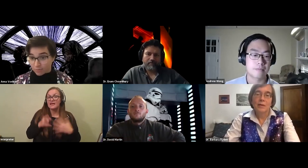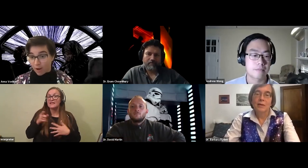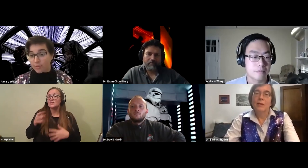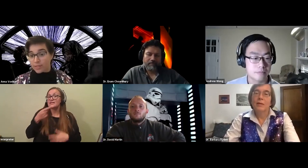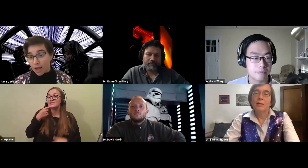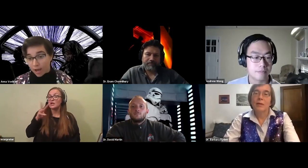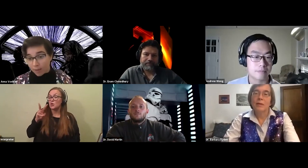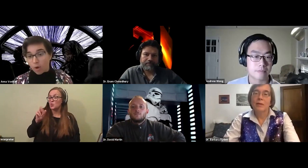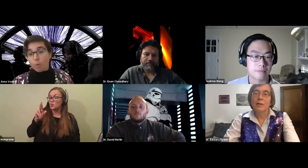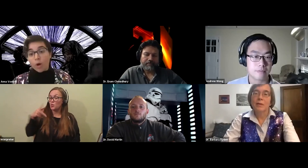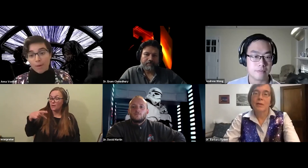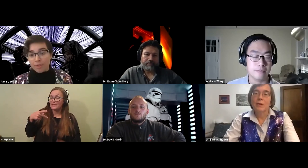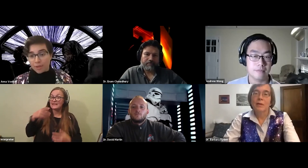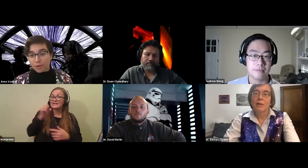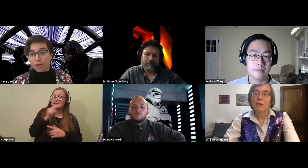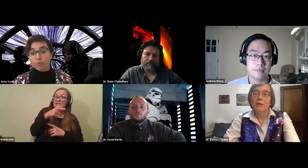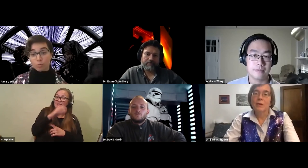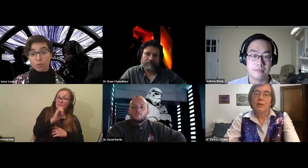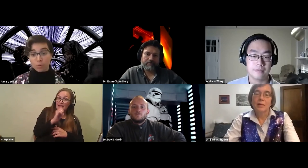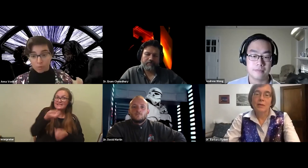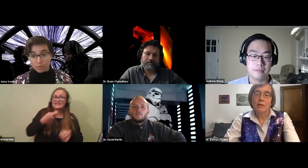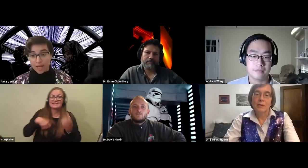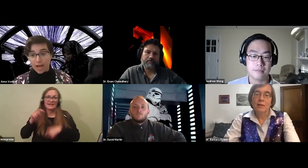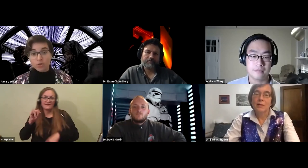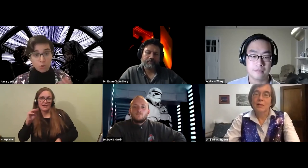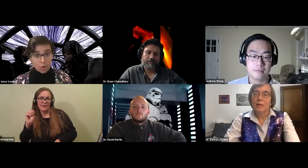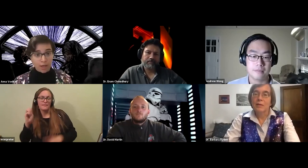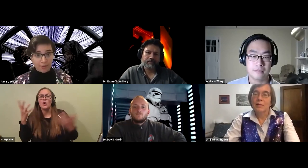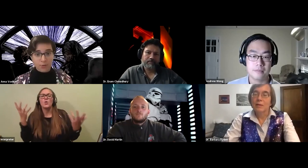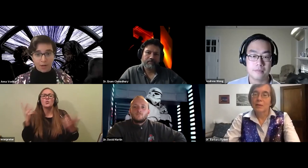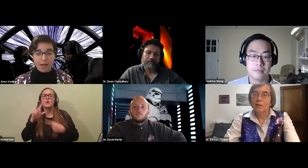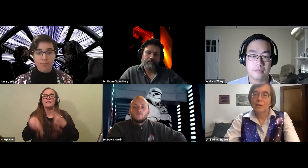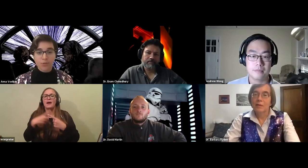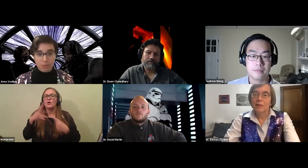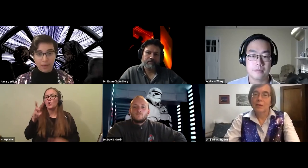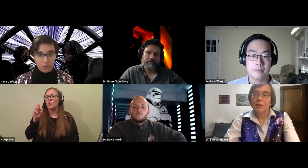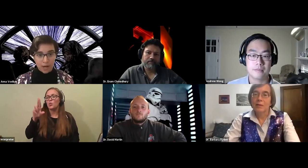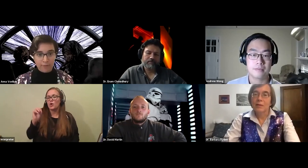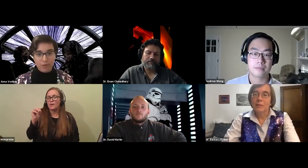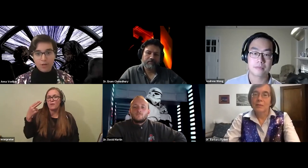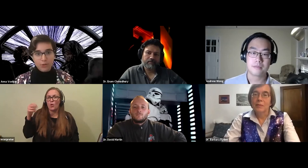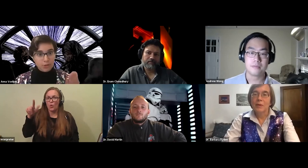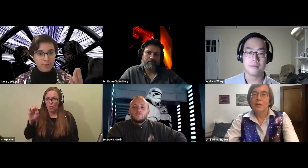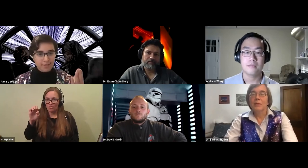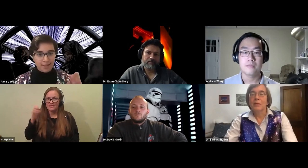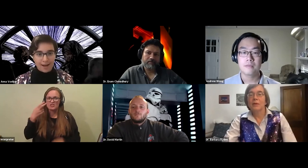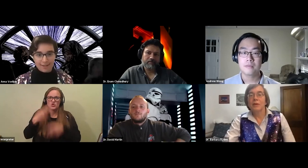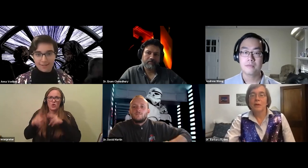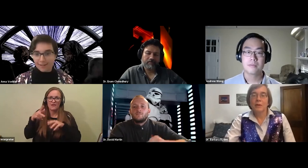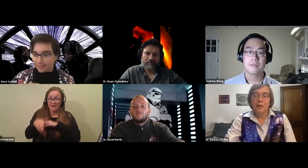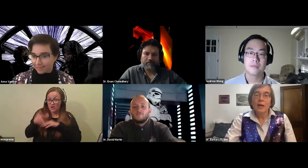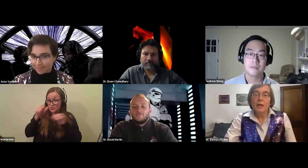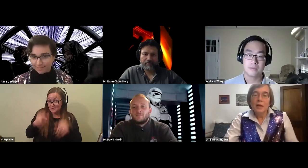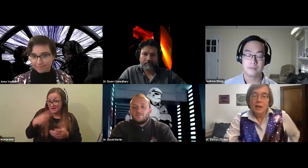space rather than time, what about the theory of wormholes as shortcuts when it comes to space travel? So could you speak to that